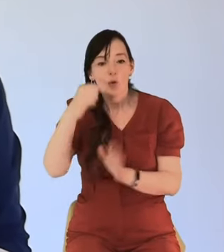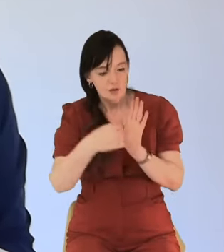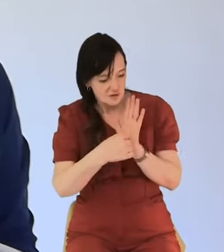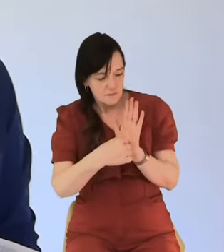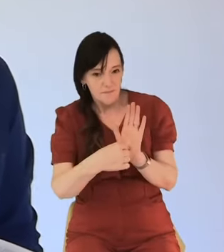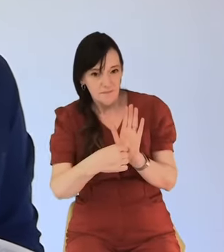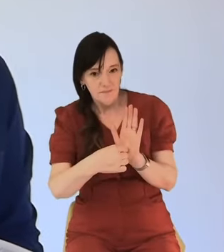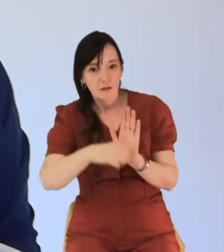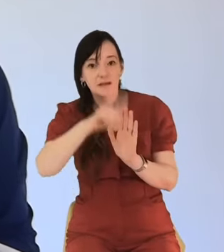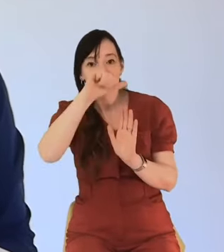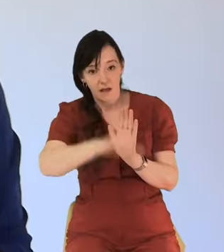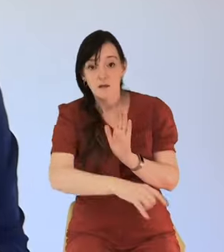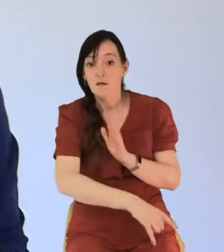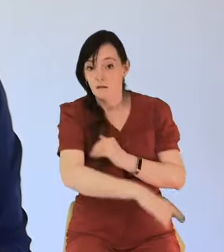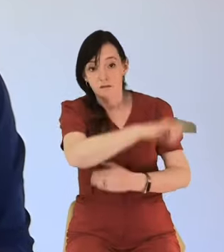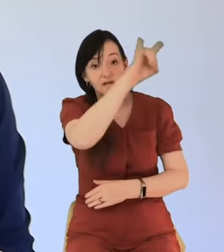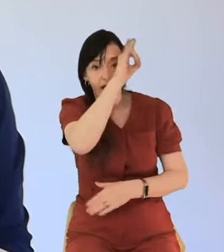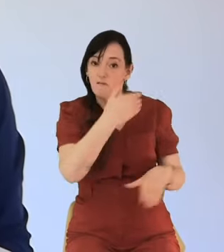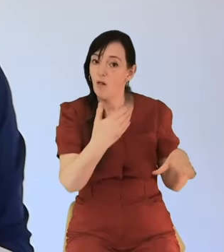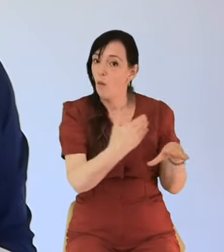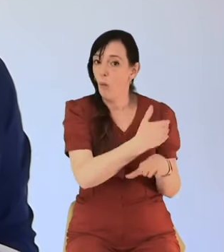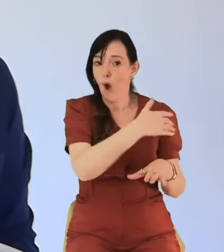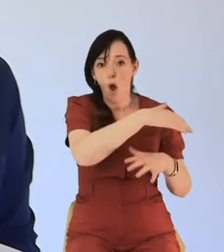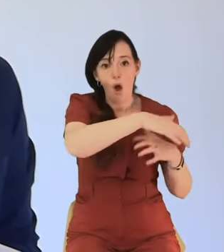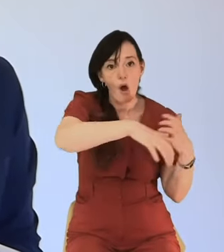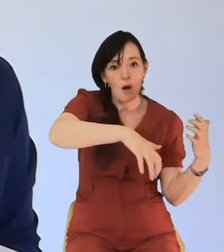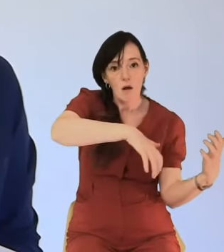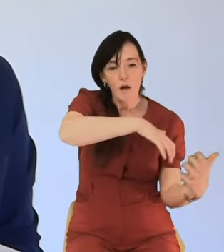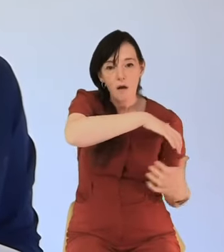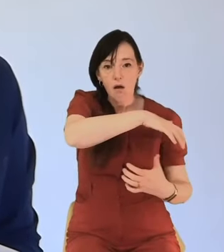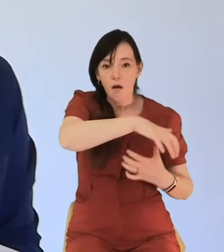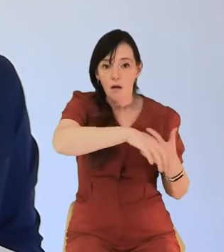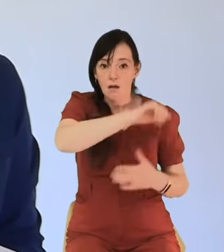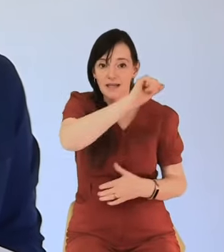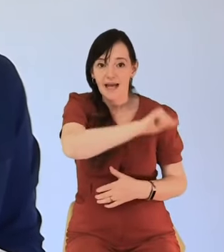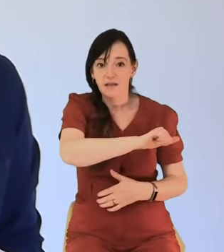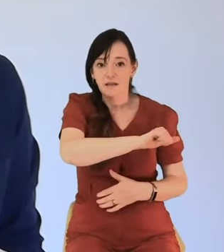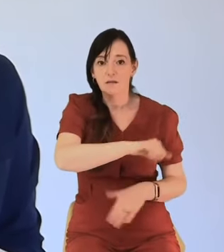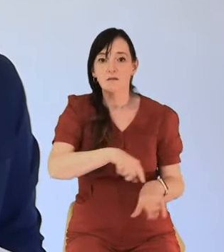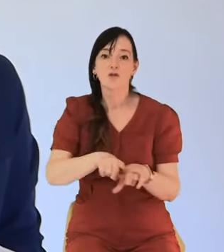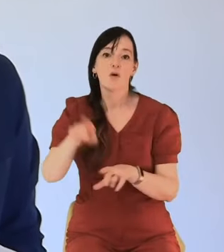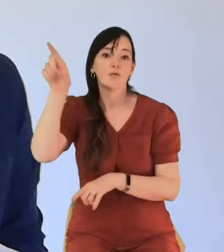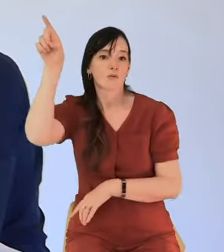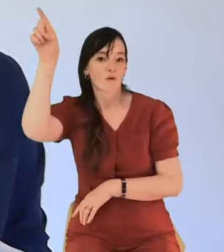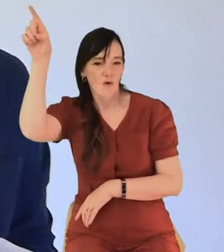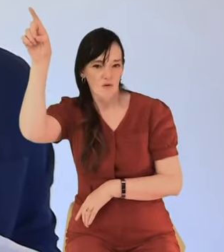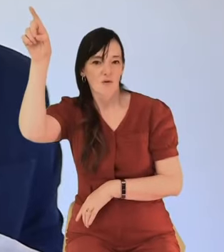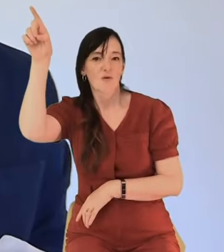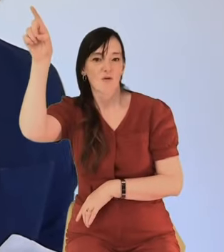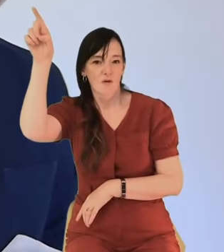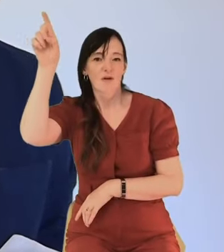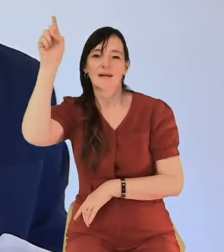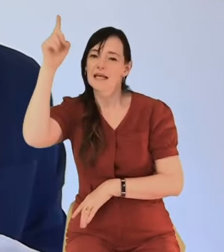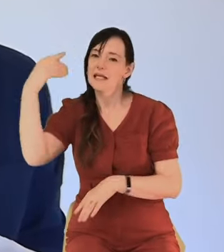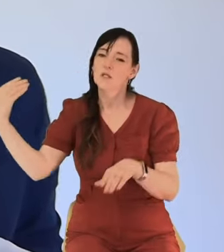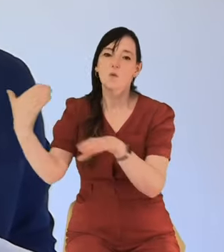Yes, the devil is at work in this world, but so is God. And he is